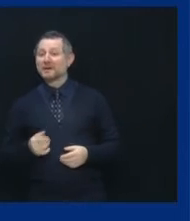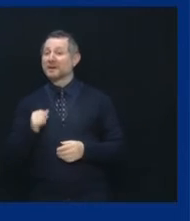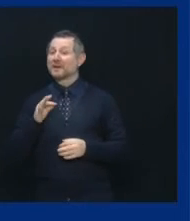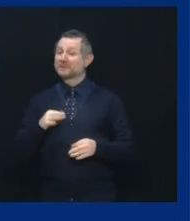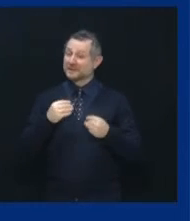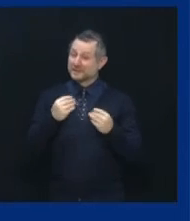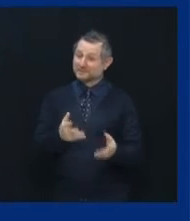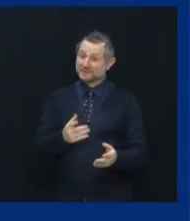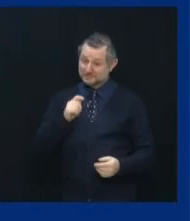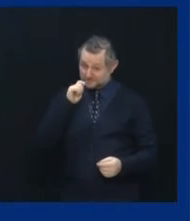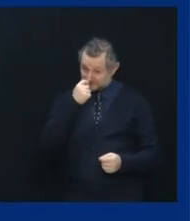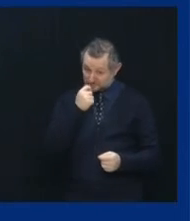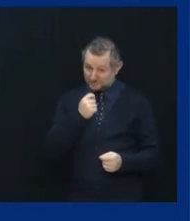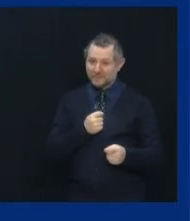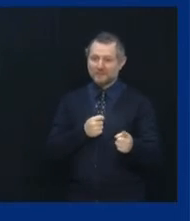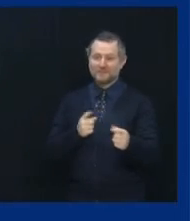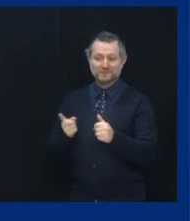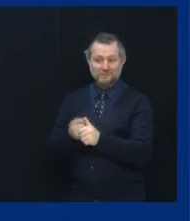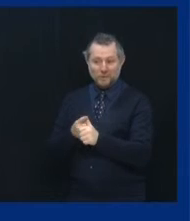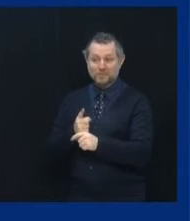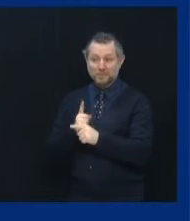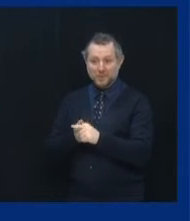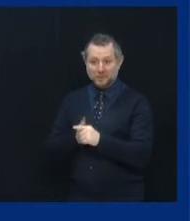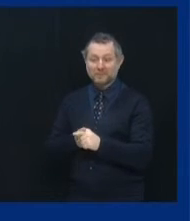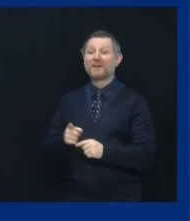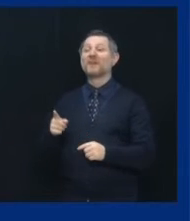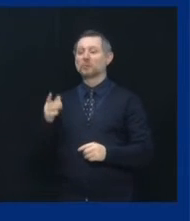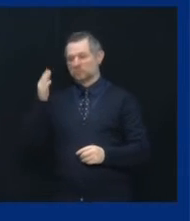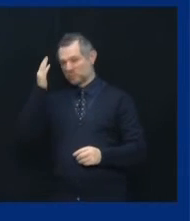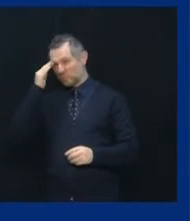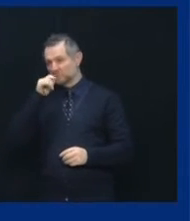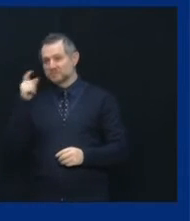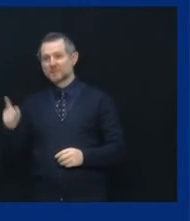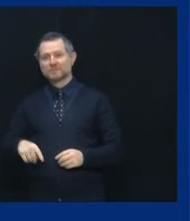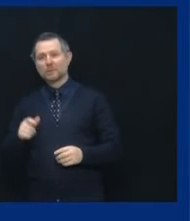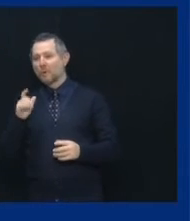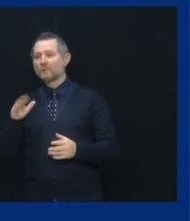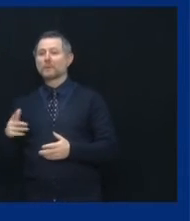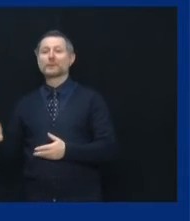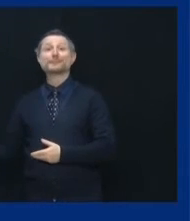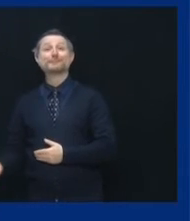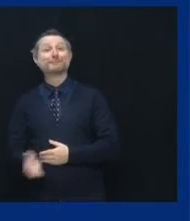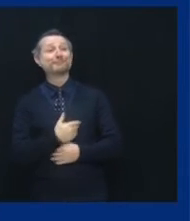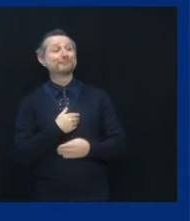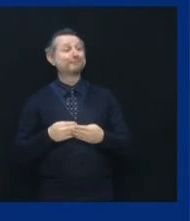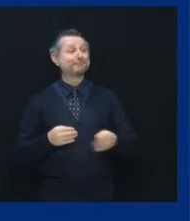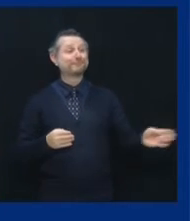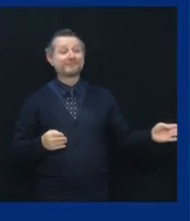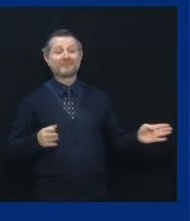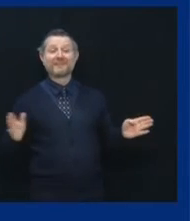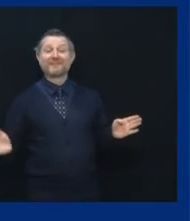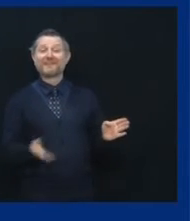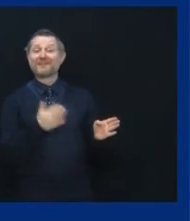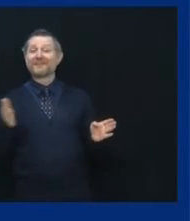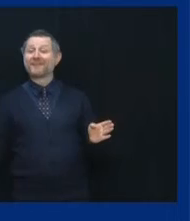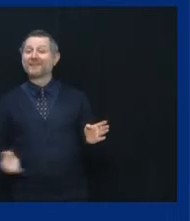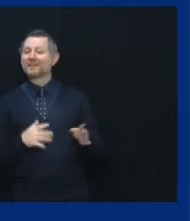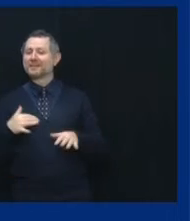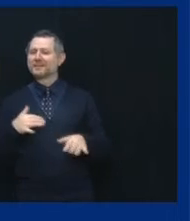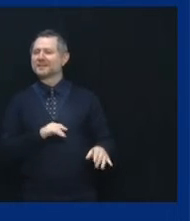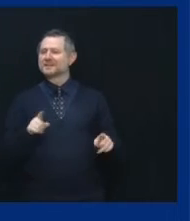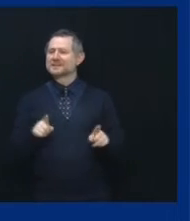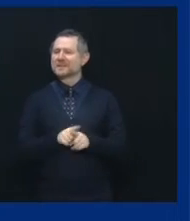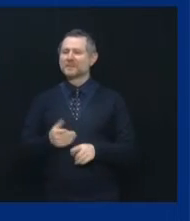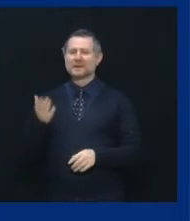know that. But you don't need to be inviting the virus in, especially when this is what happened to us in the spring. This